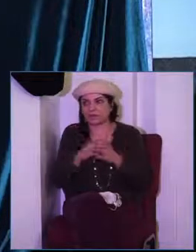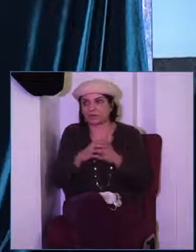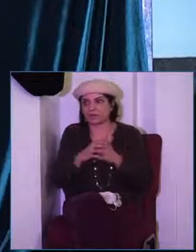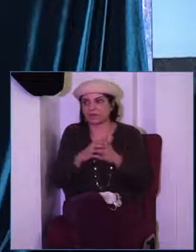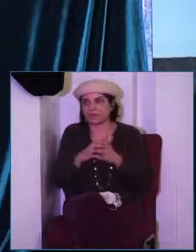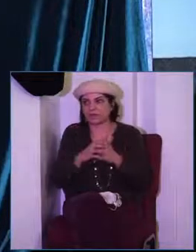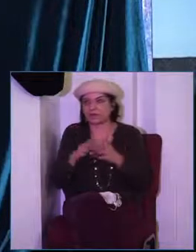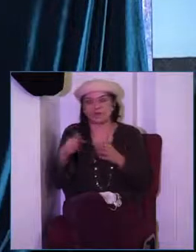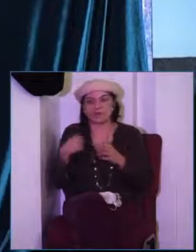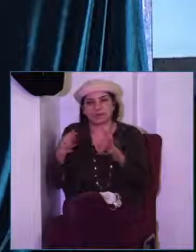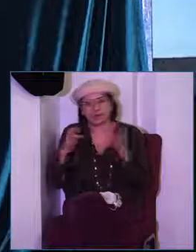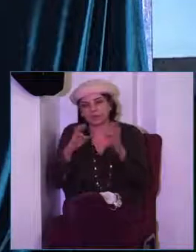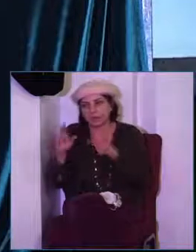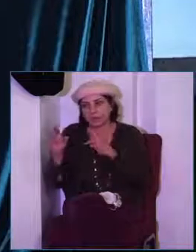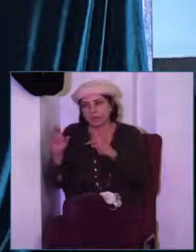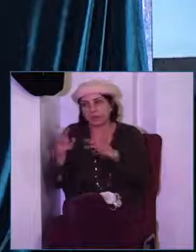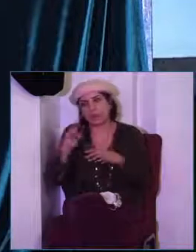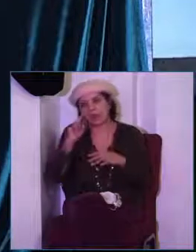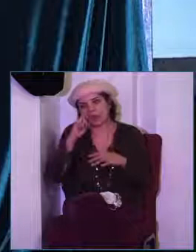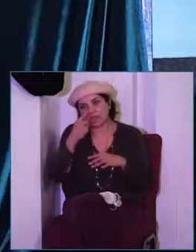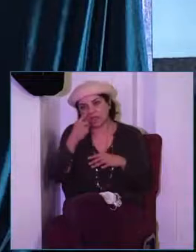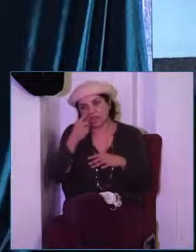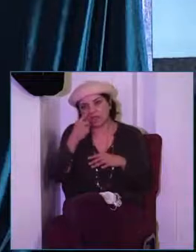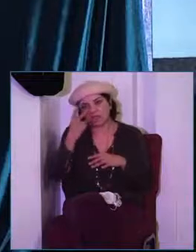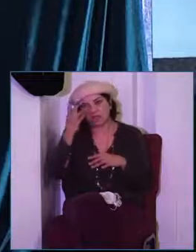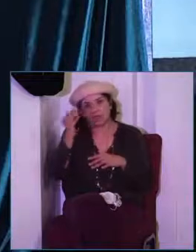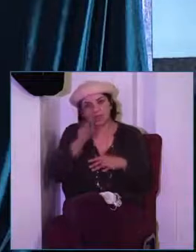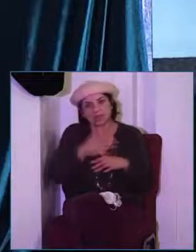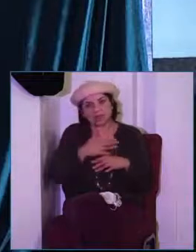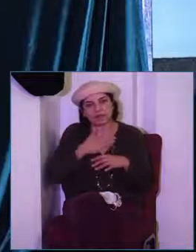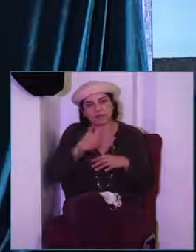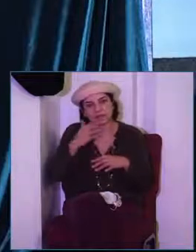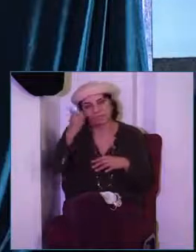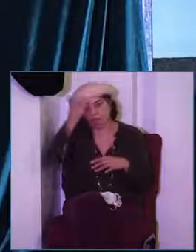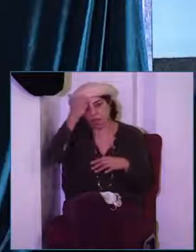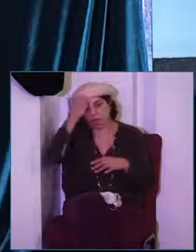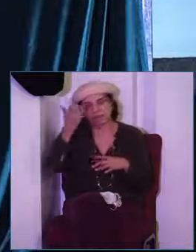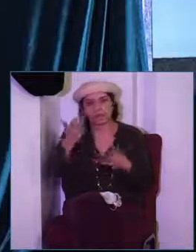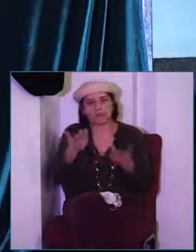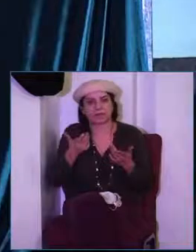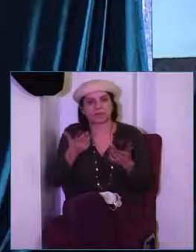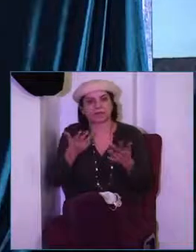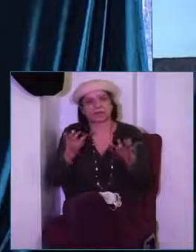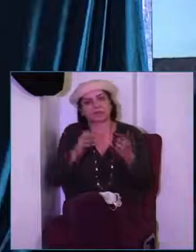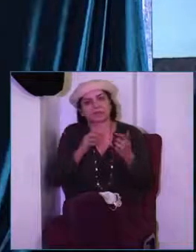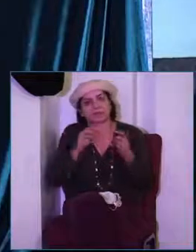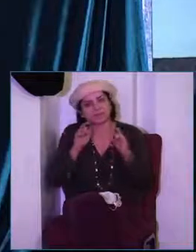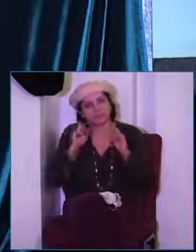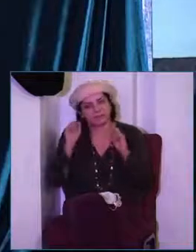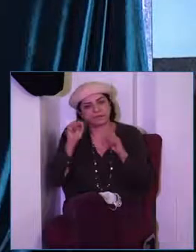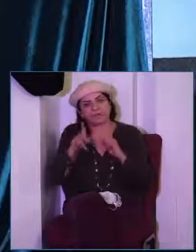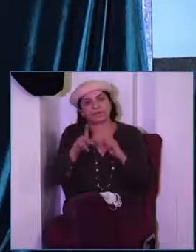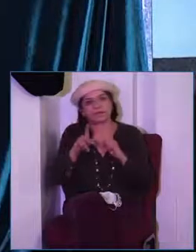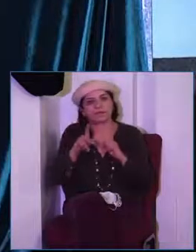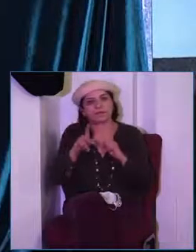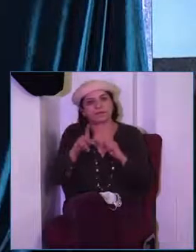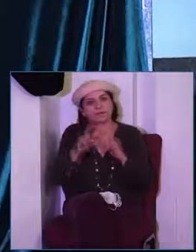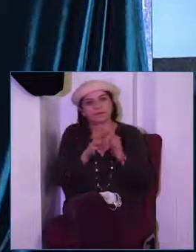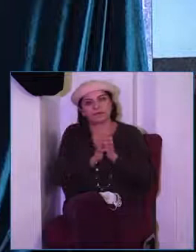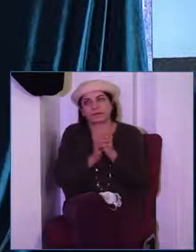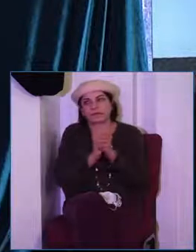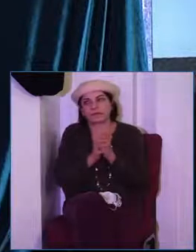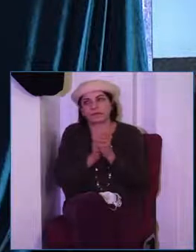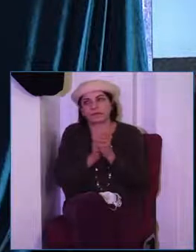I'm just ready to get, he said, I'm just bored out of my skull. I just want to get back to worship. I just really want to go back to